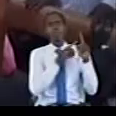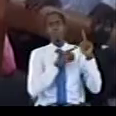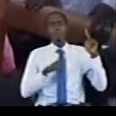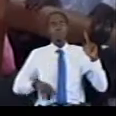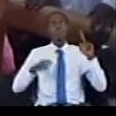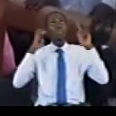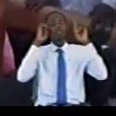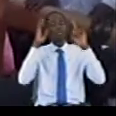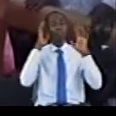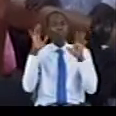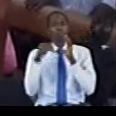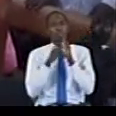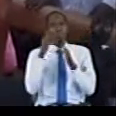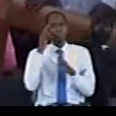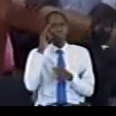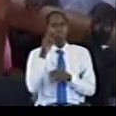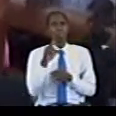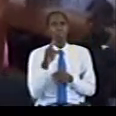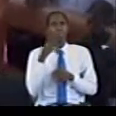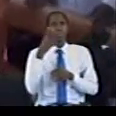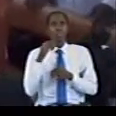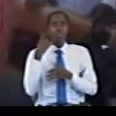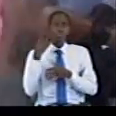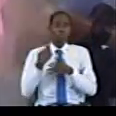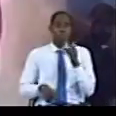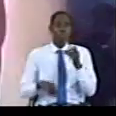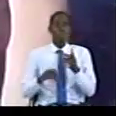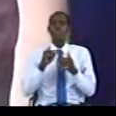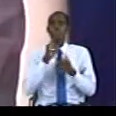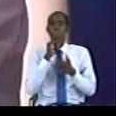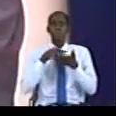it. The price is paid already.